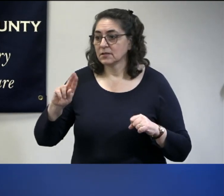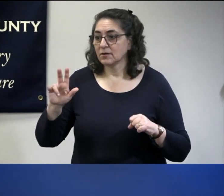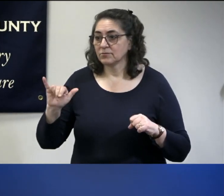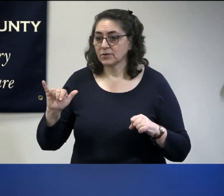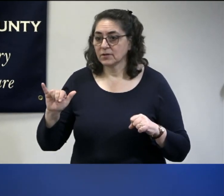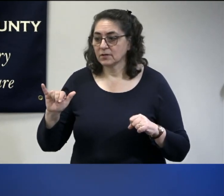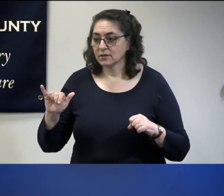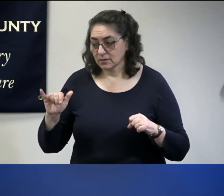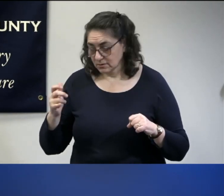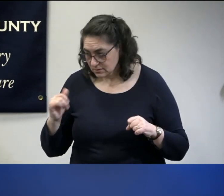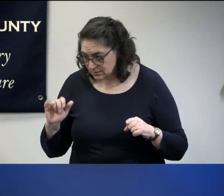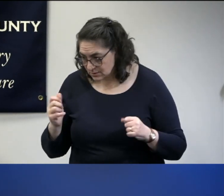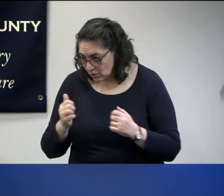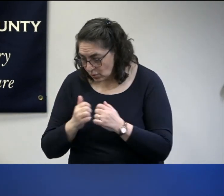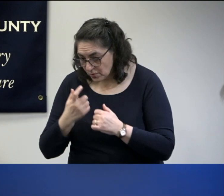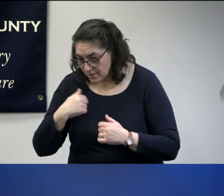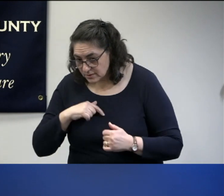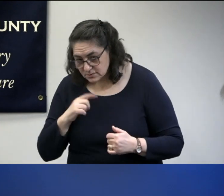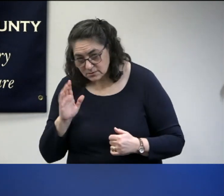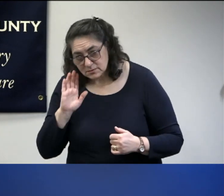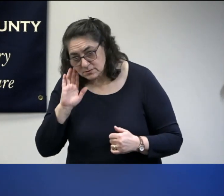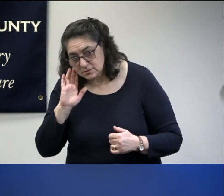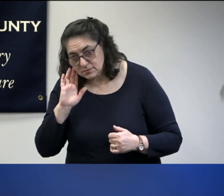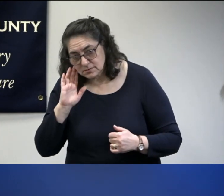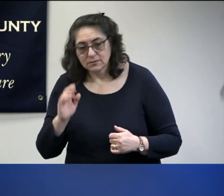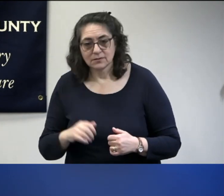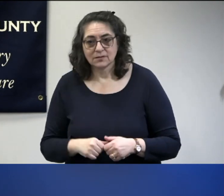You still with us, Duffy?